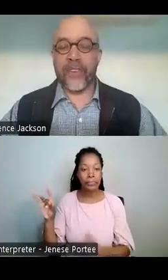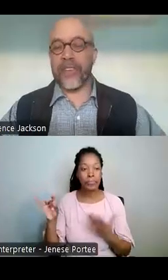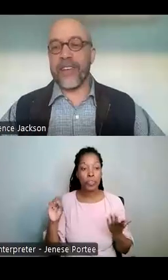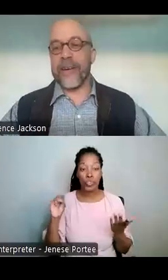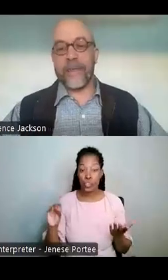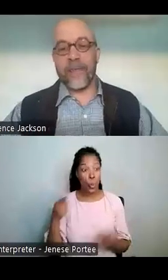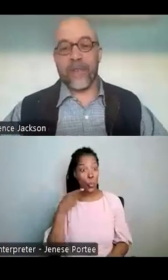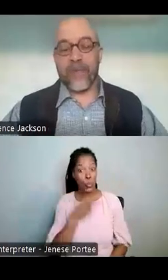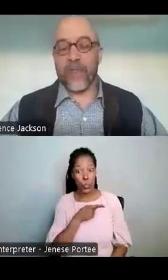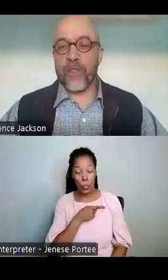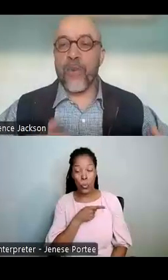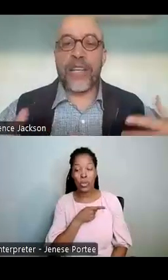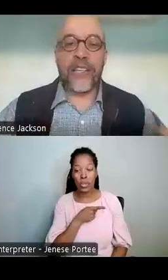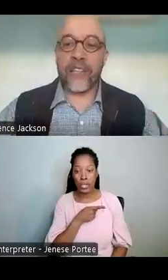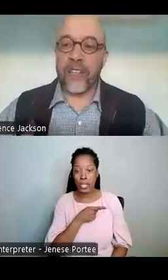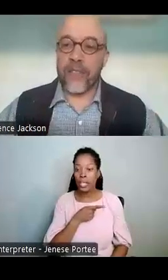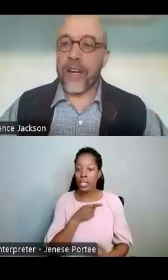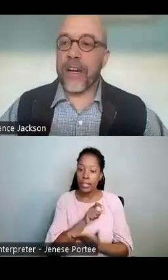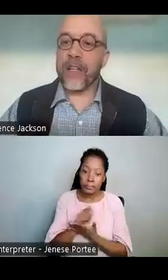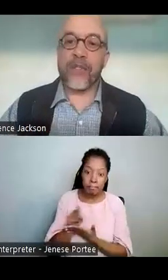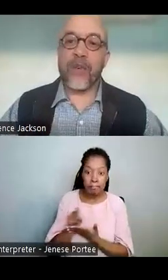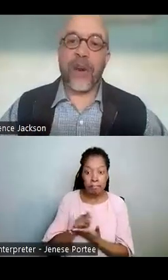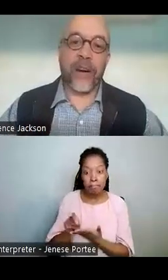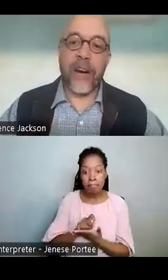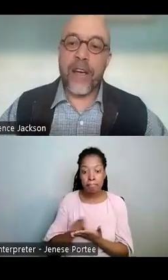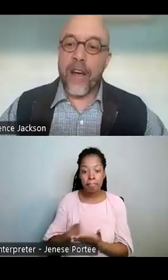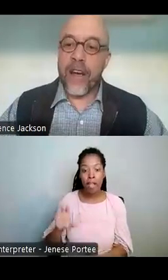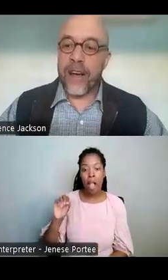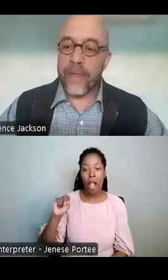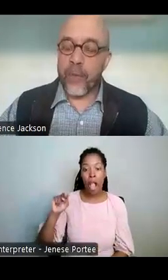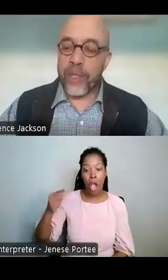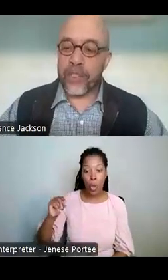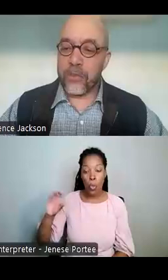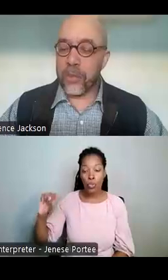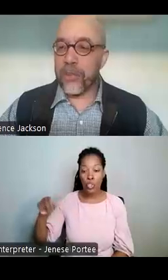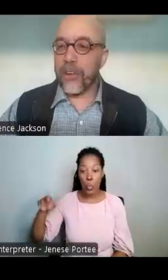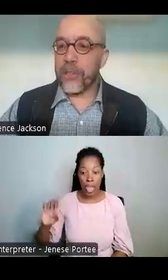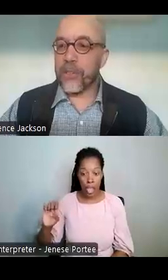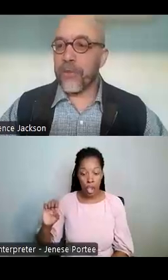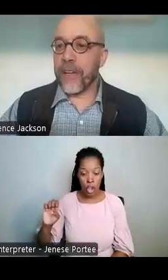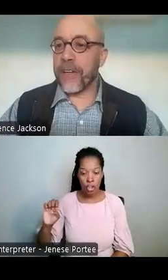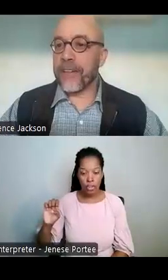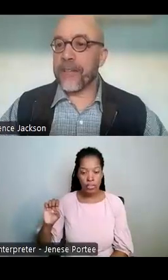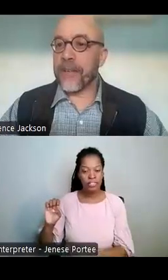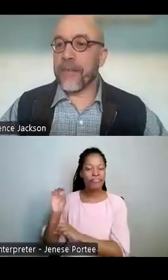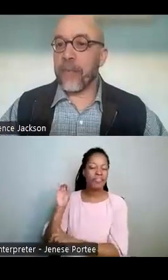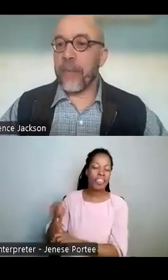with the rendition of Congo Square, which is sort of